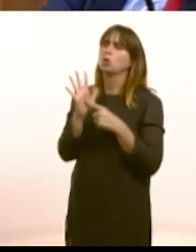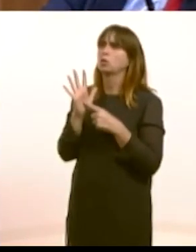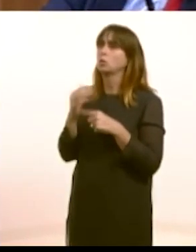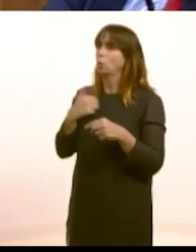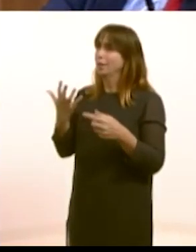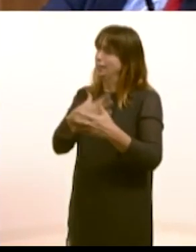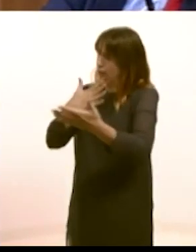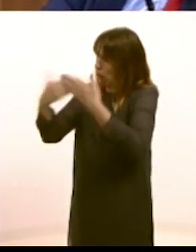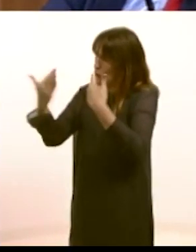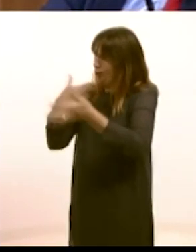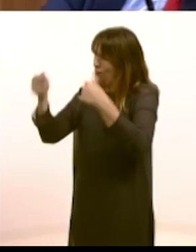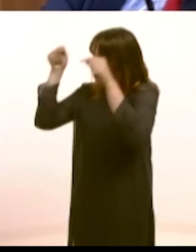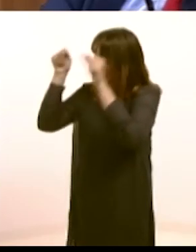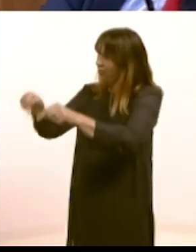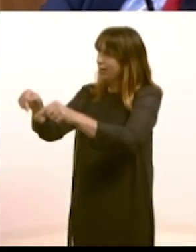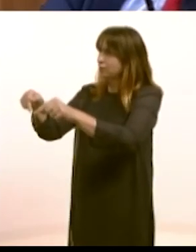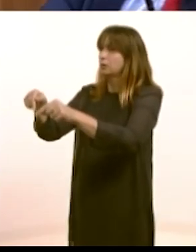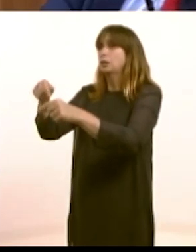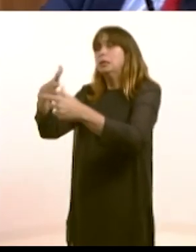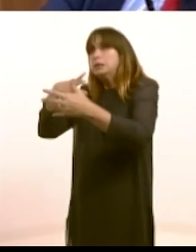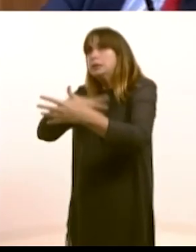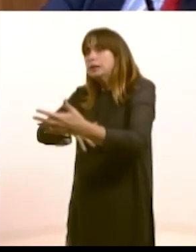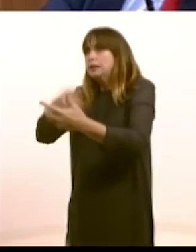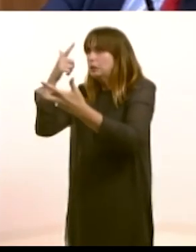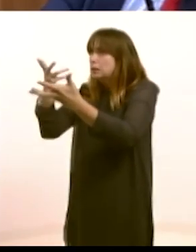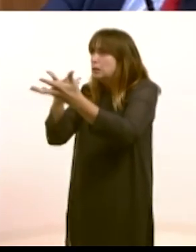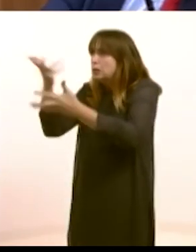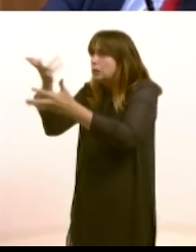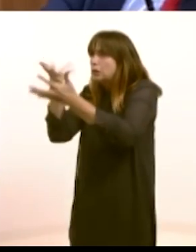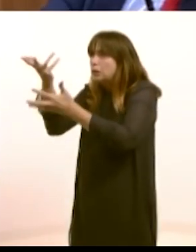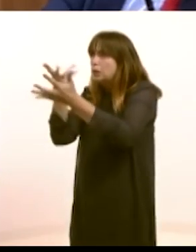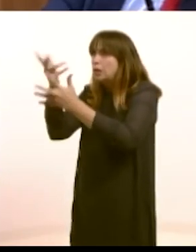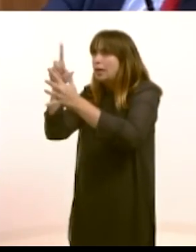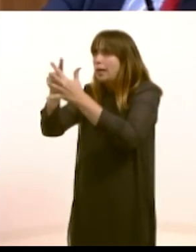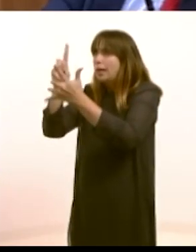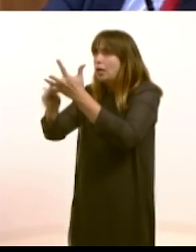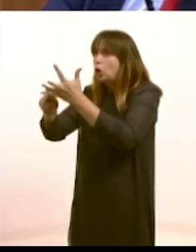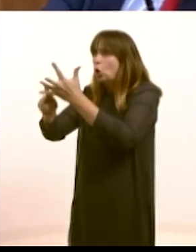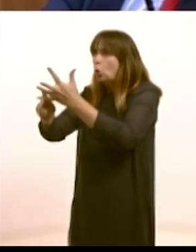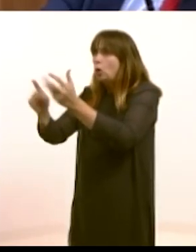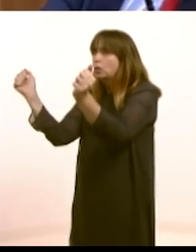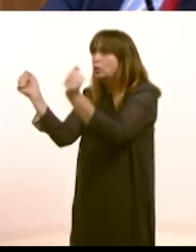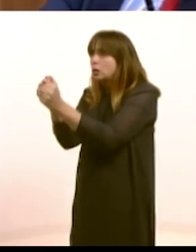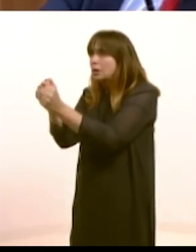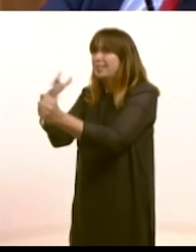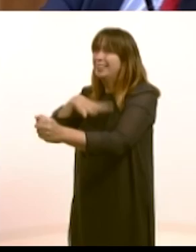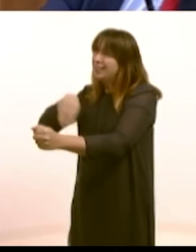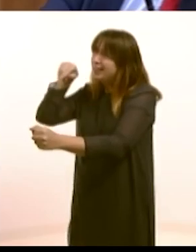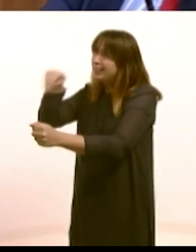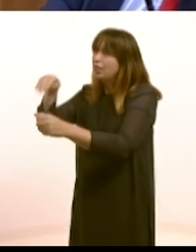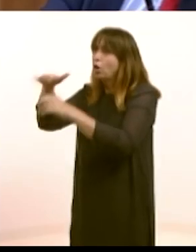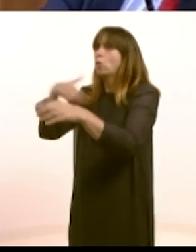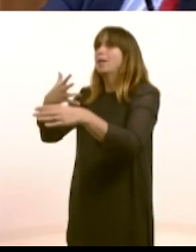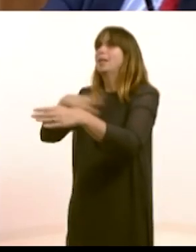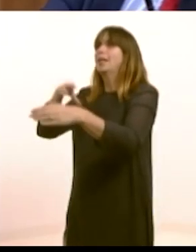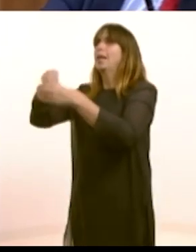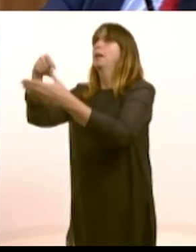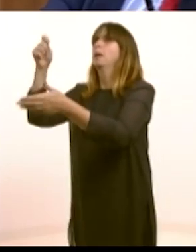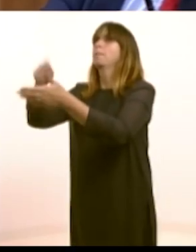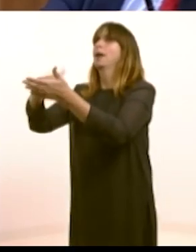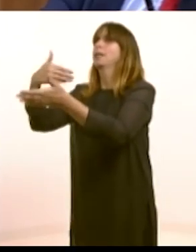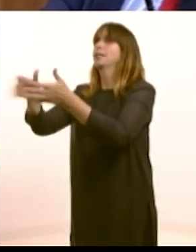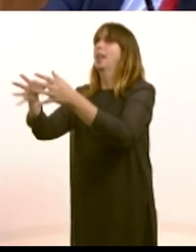anything else. That is the basis, the building block on which any deal can be built. Unless we get progress on that, it's very difficult to see